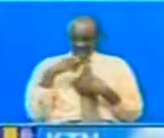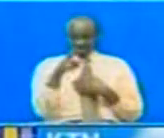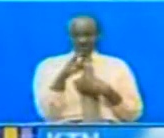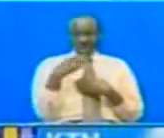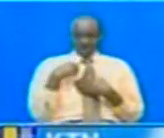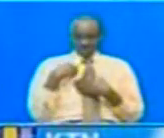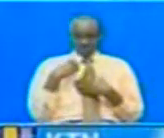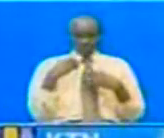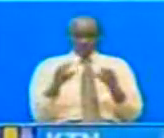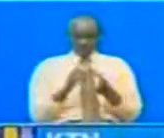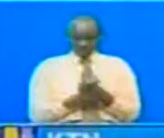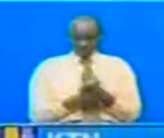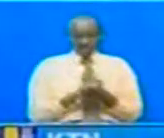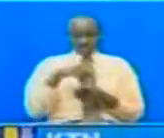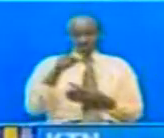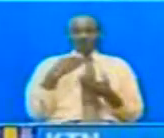out-of-competition doping test.